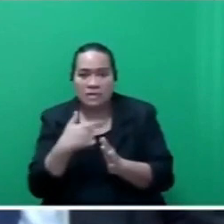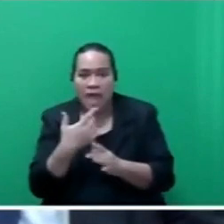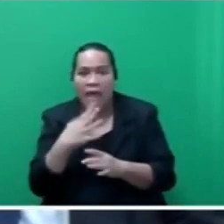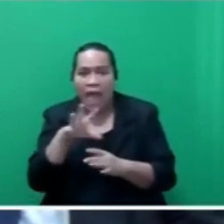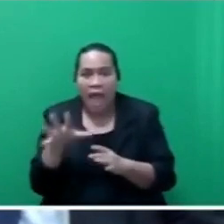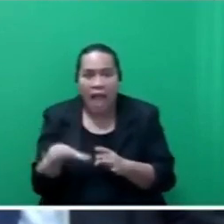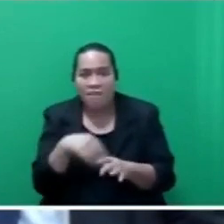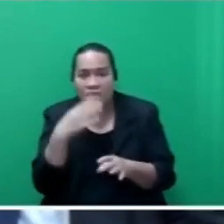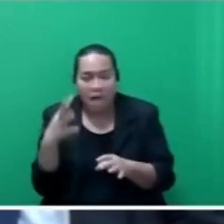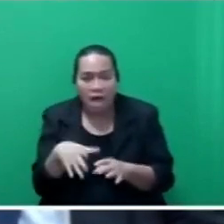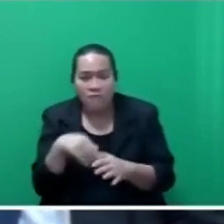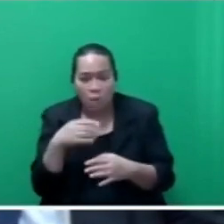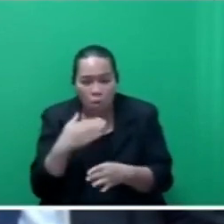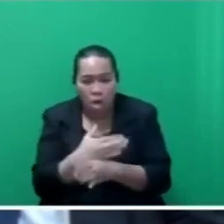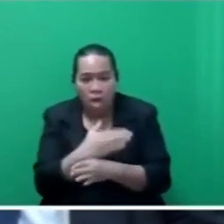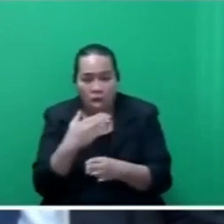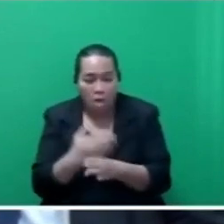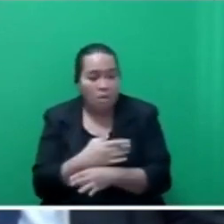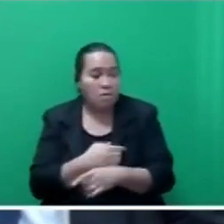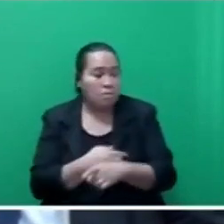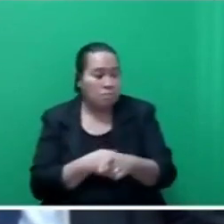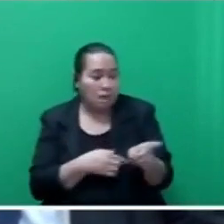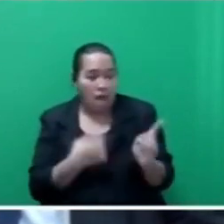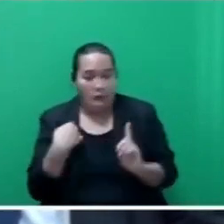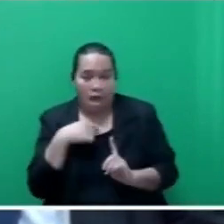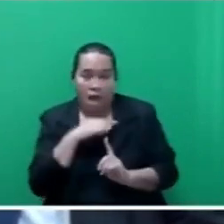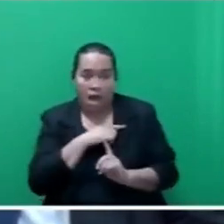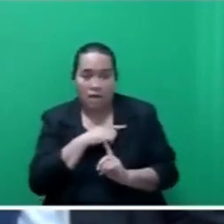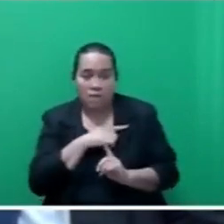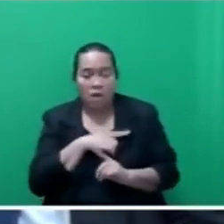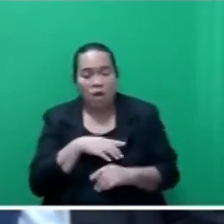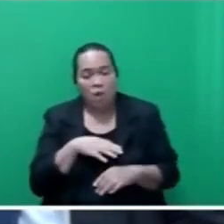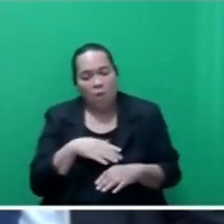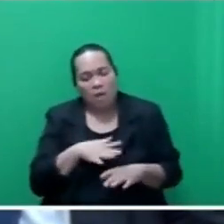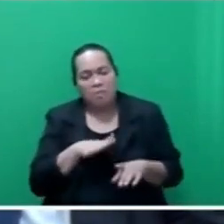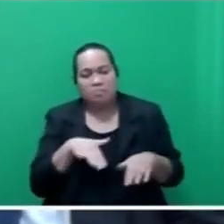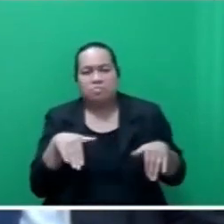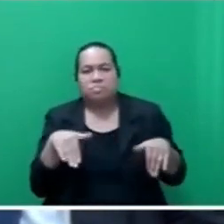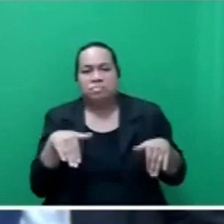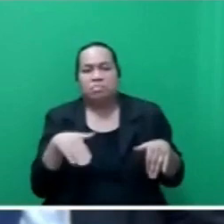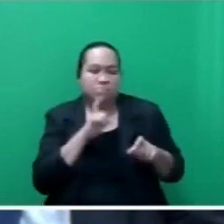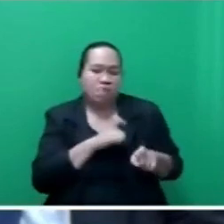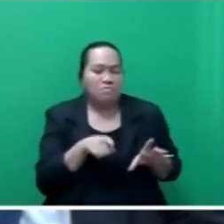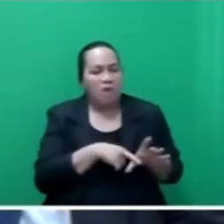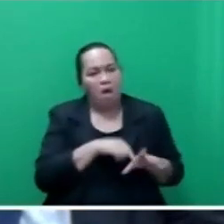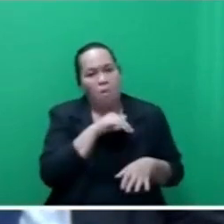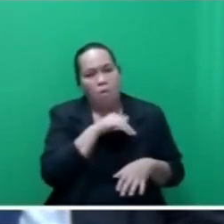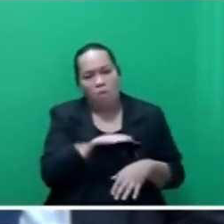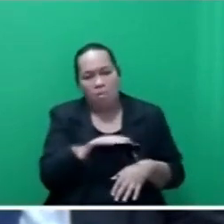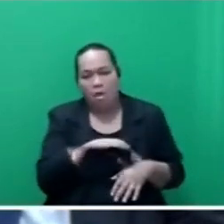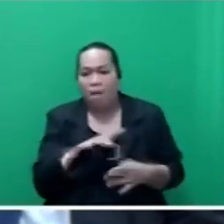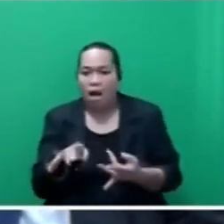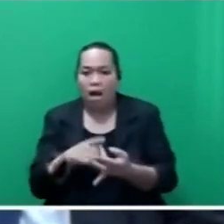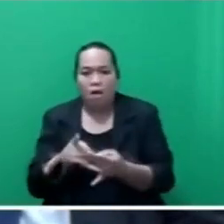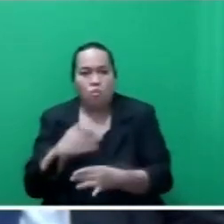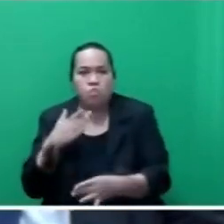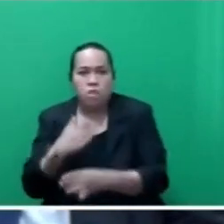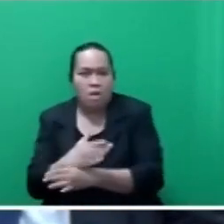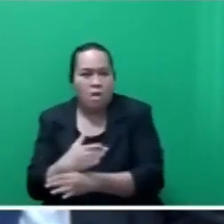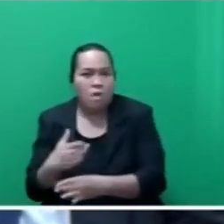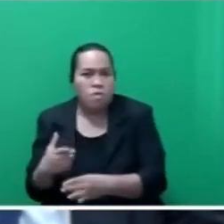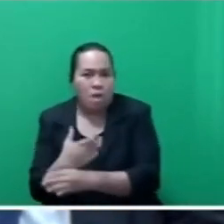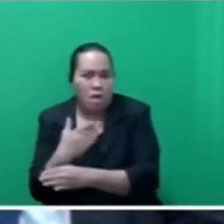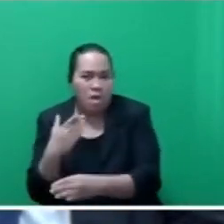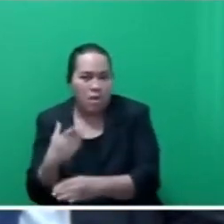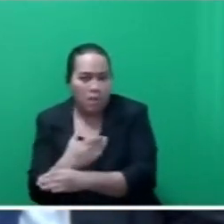days, whilst the rest of us were contained in our own homes throughout that time until